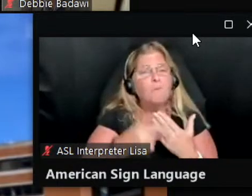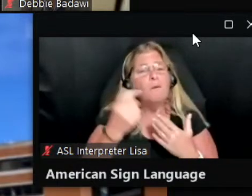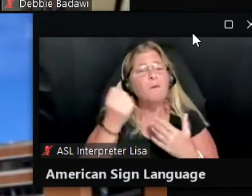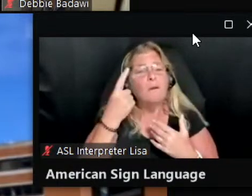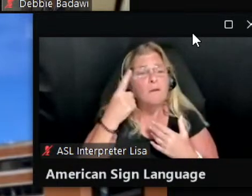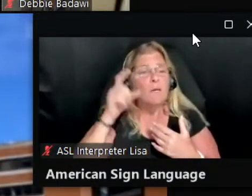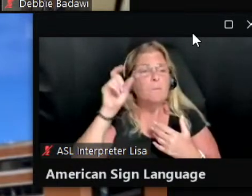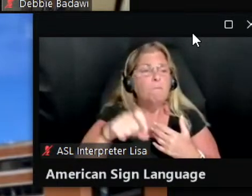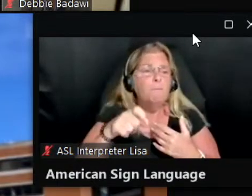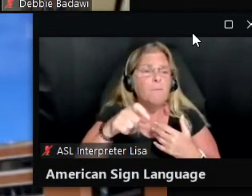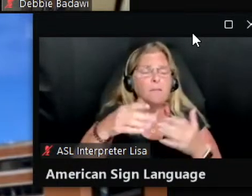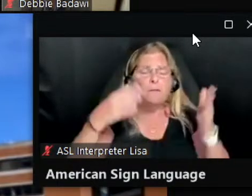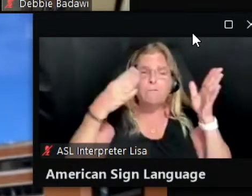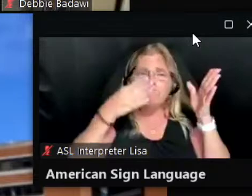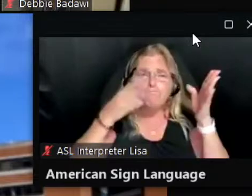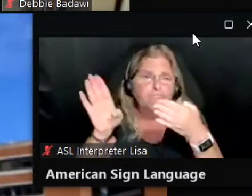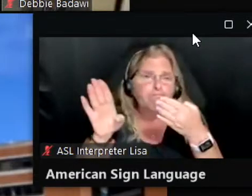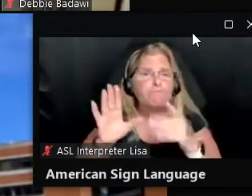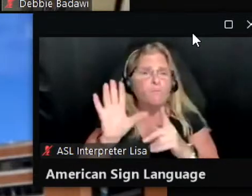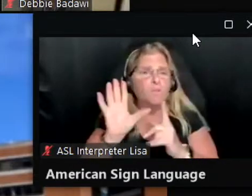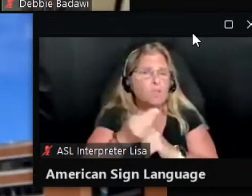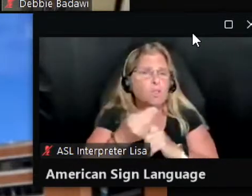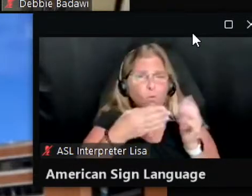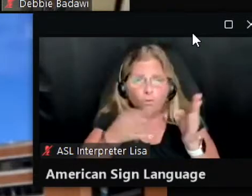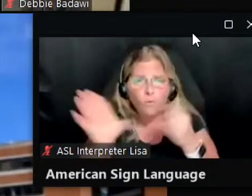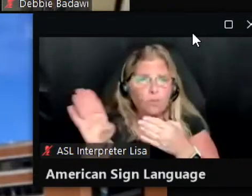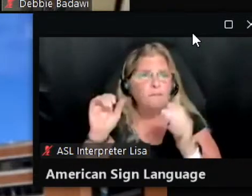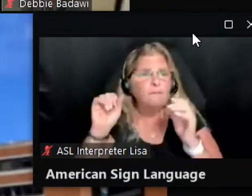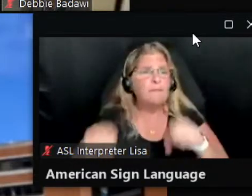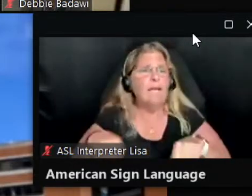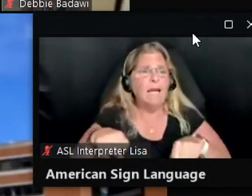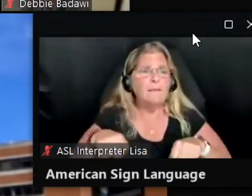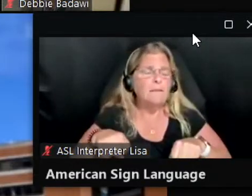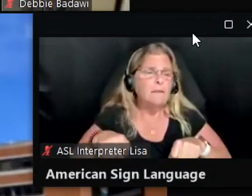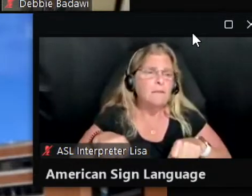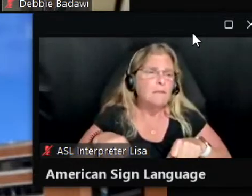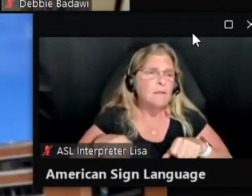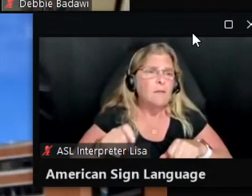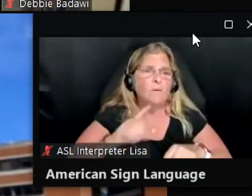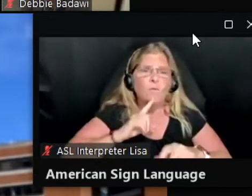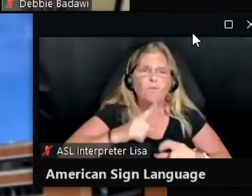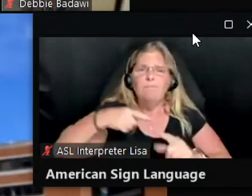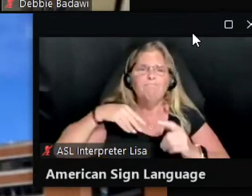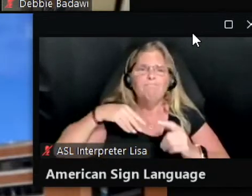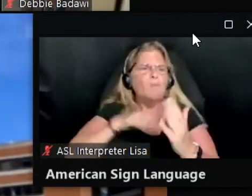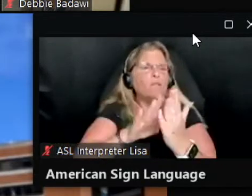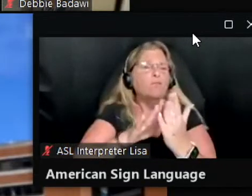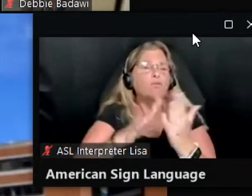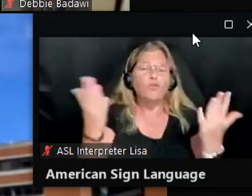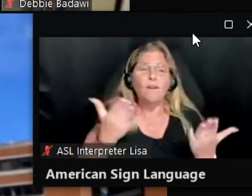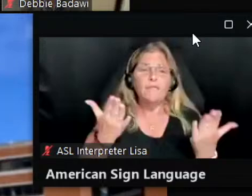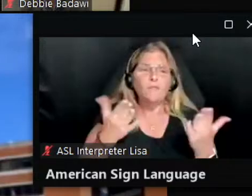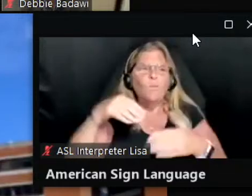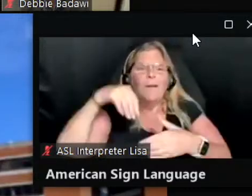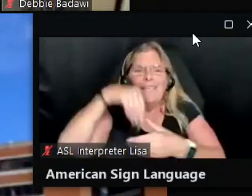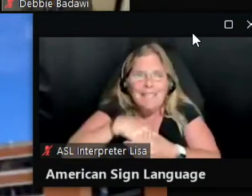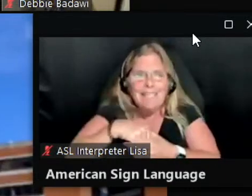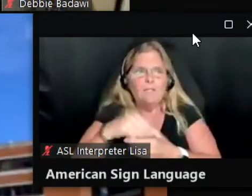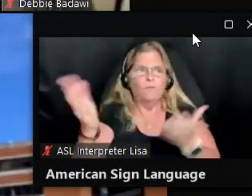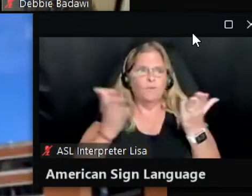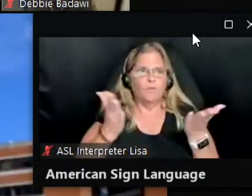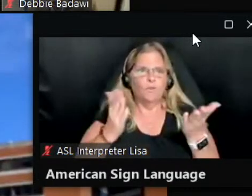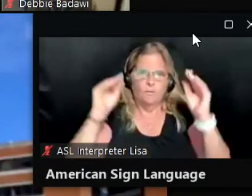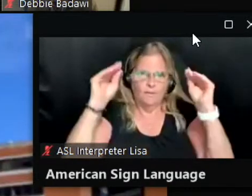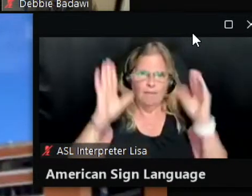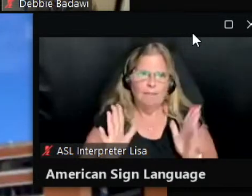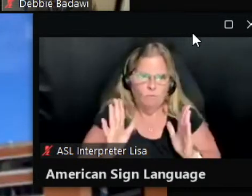knowledge shifting and changing in that preparation program, but it really needs to address this in-service teachers who haven't come back